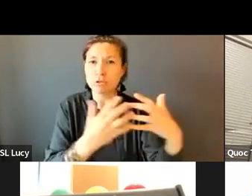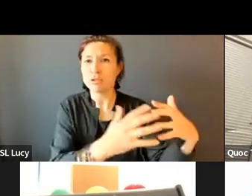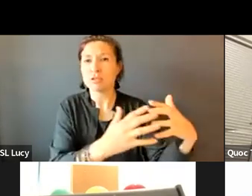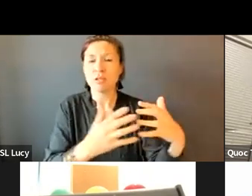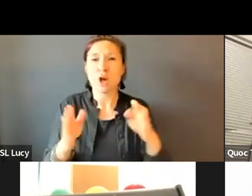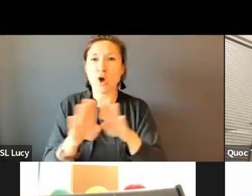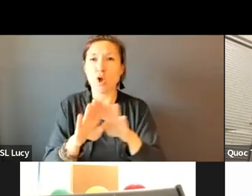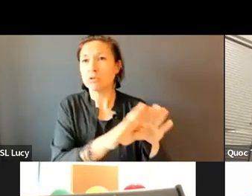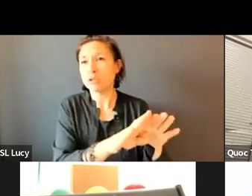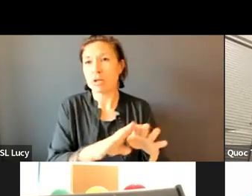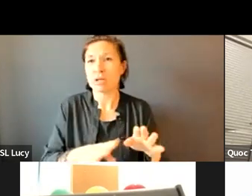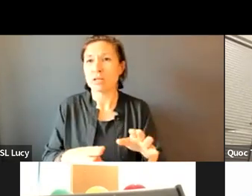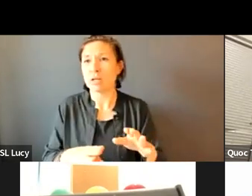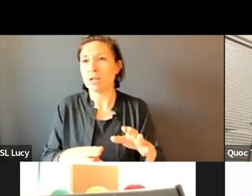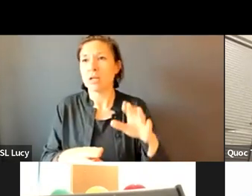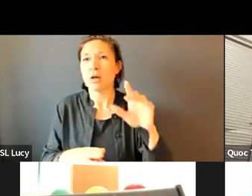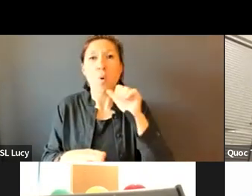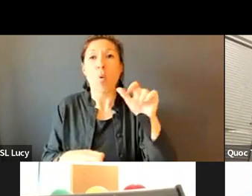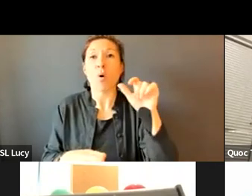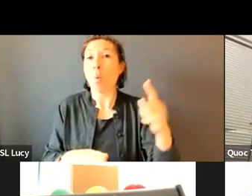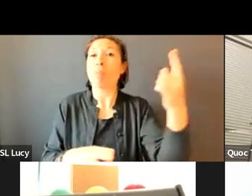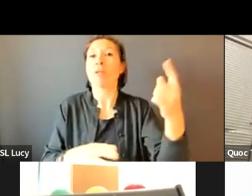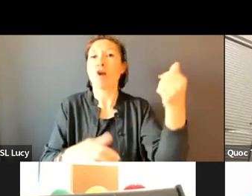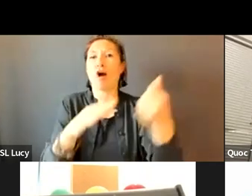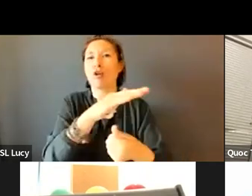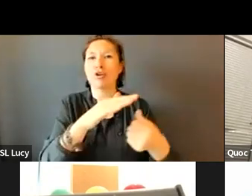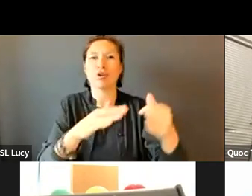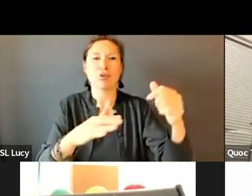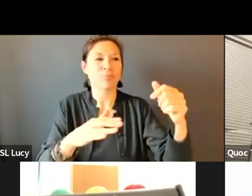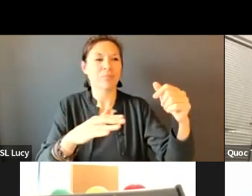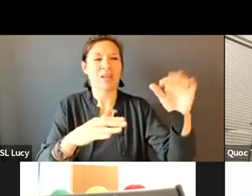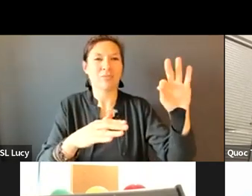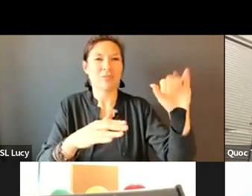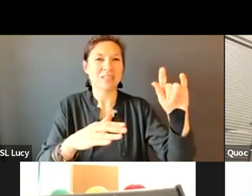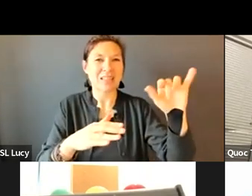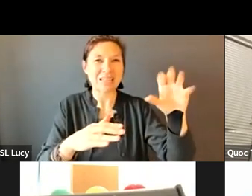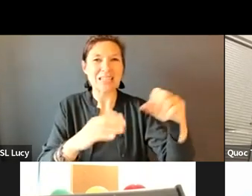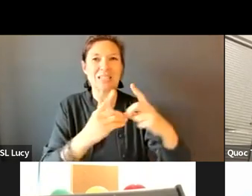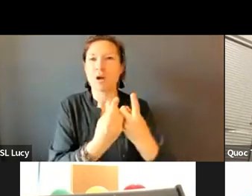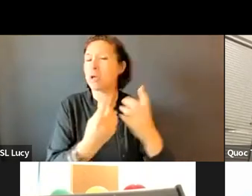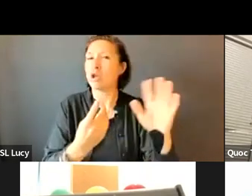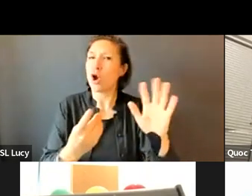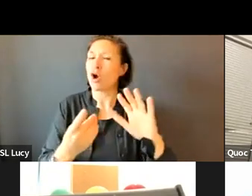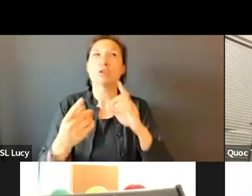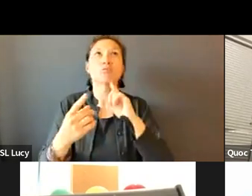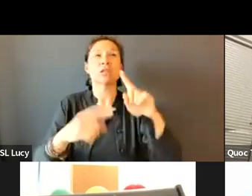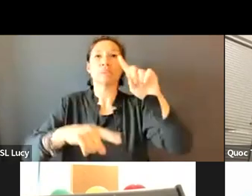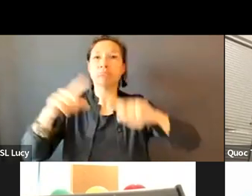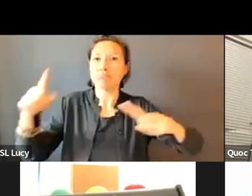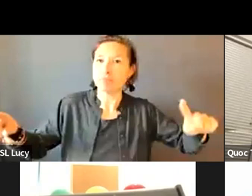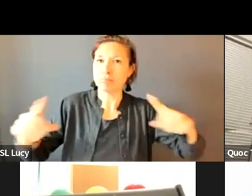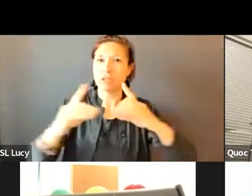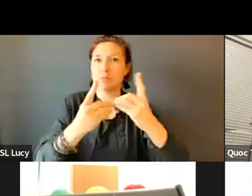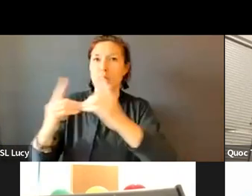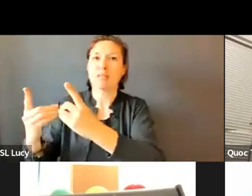be folded into facilities because it's a much bigger um you know solution set that needs to happen a lot of much broader